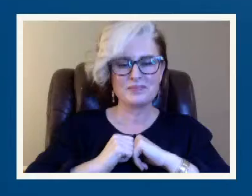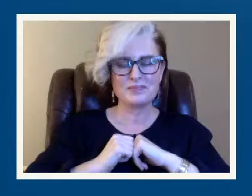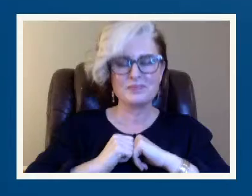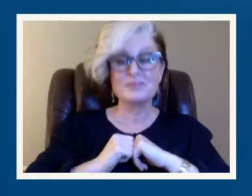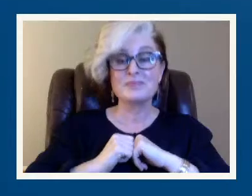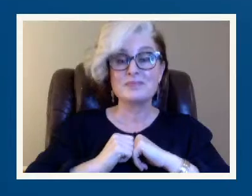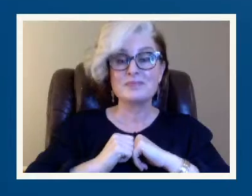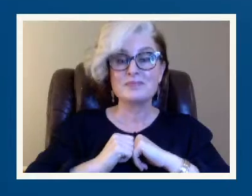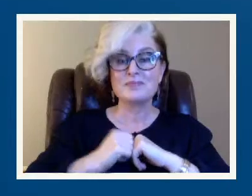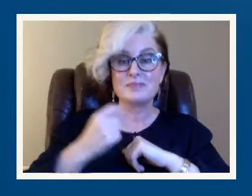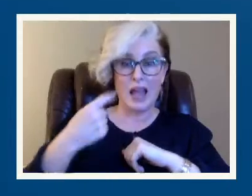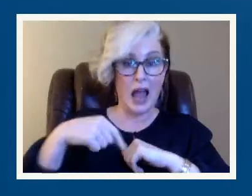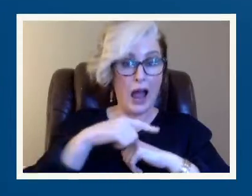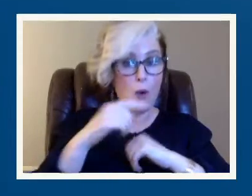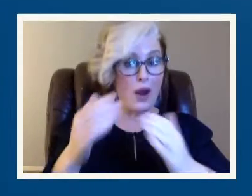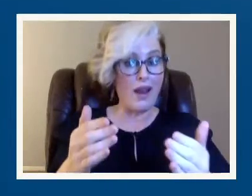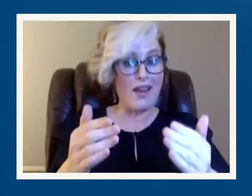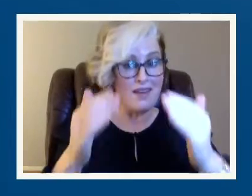our next governor,